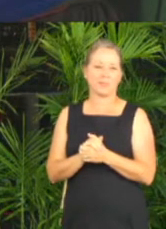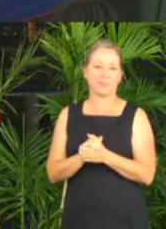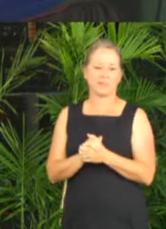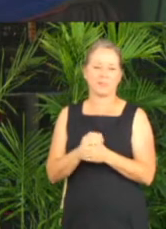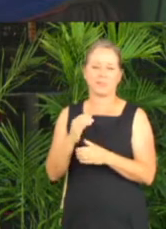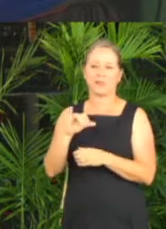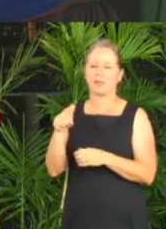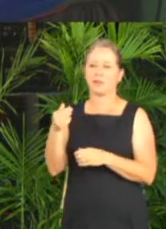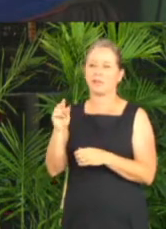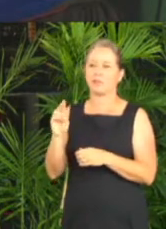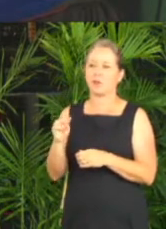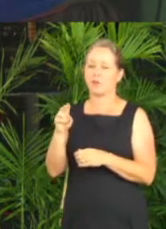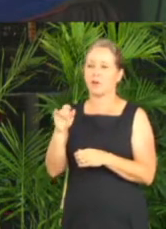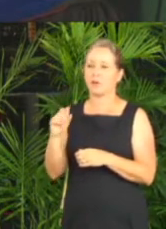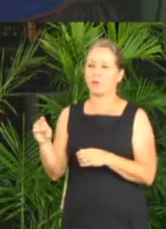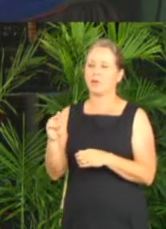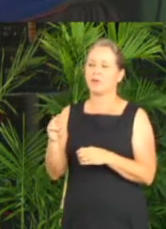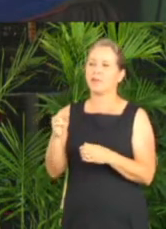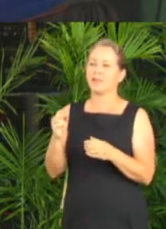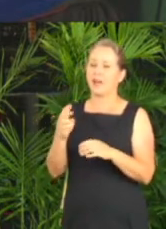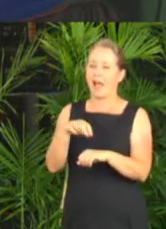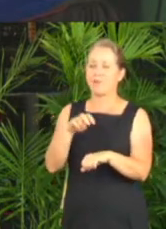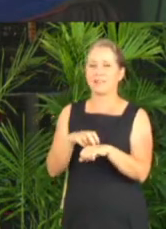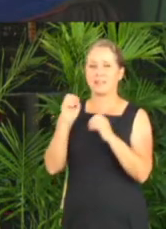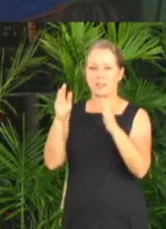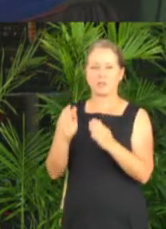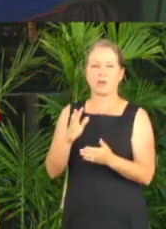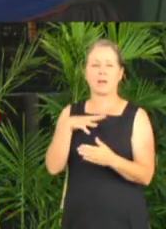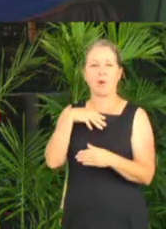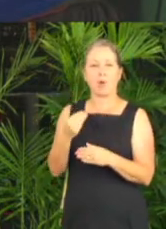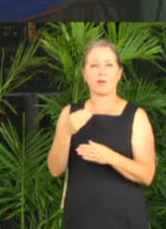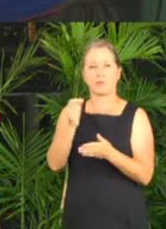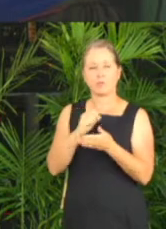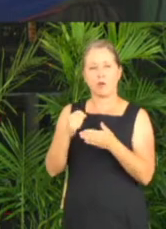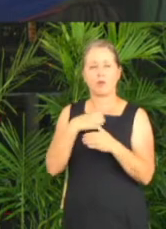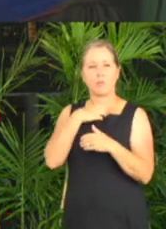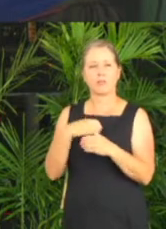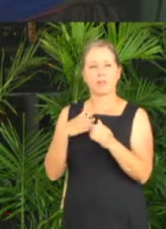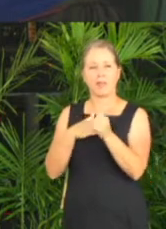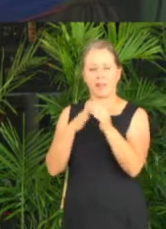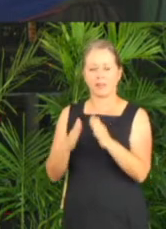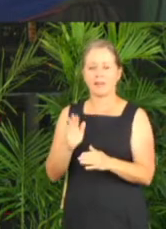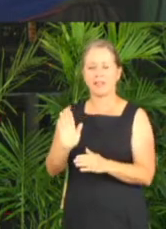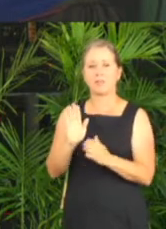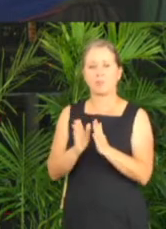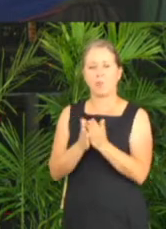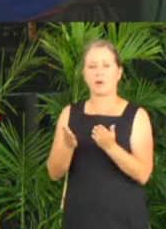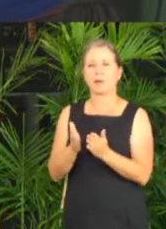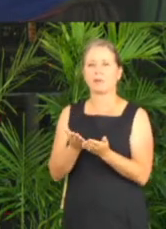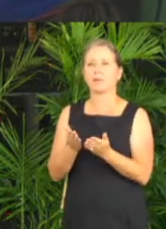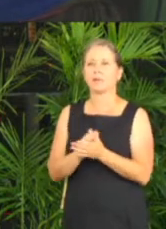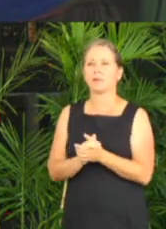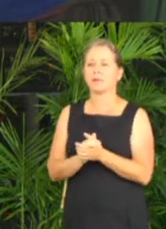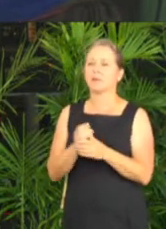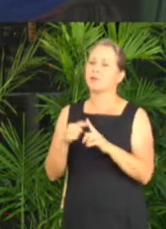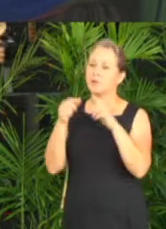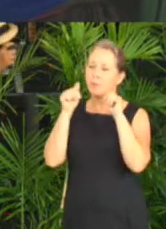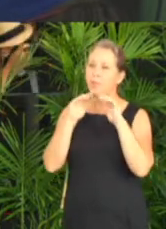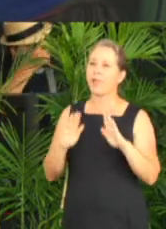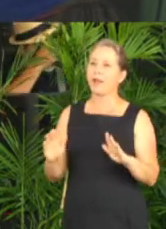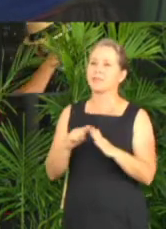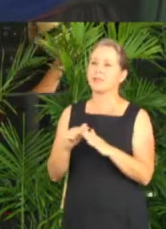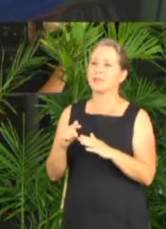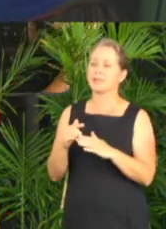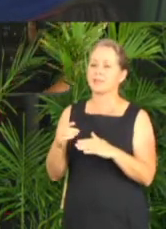John O'Donohue, Irish teacher and poet, wrote this wish for a leader in his book, To Bless This